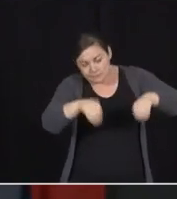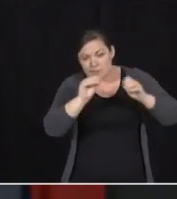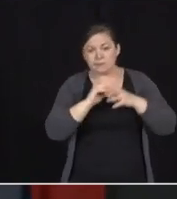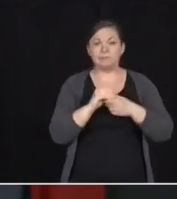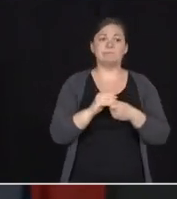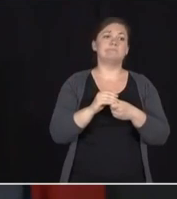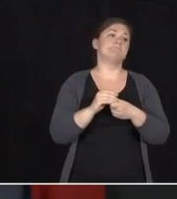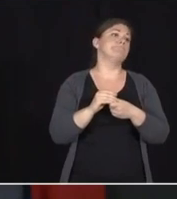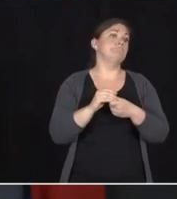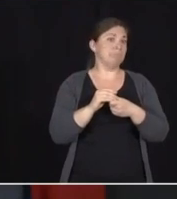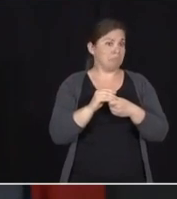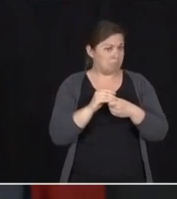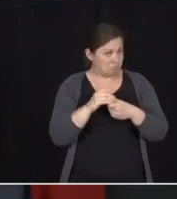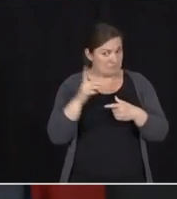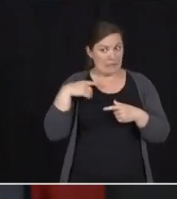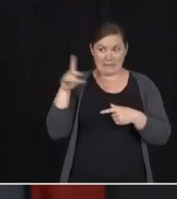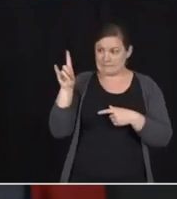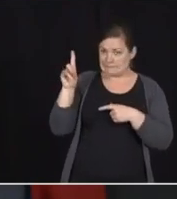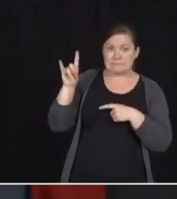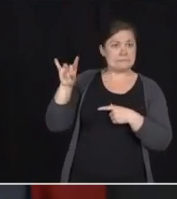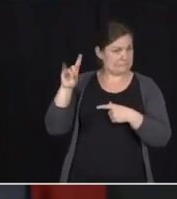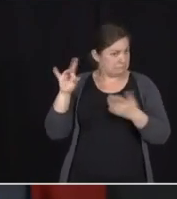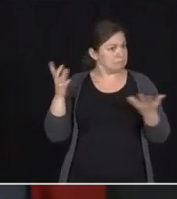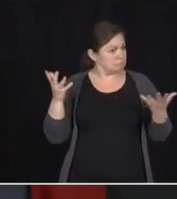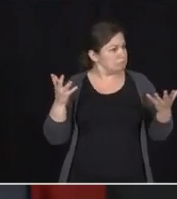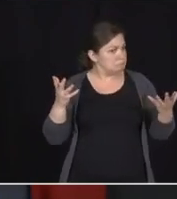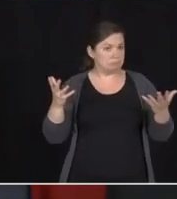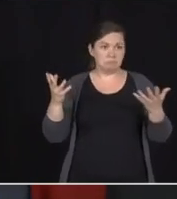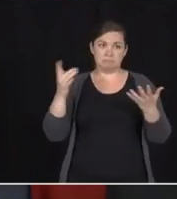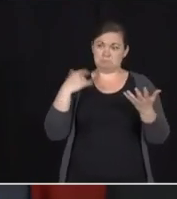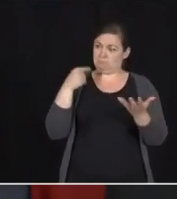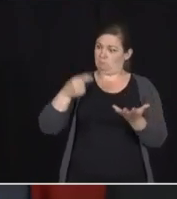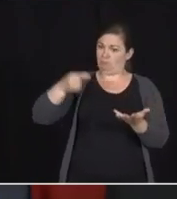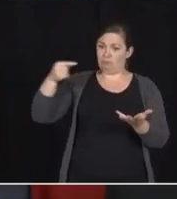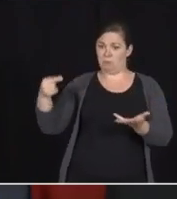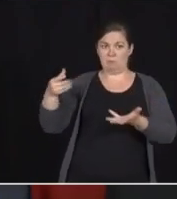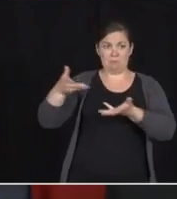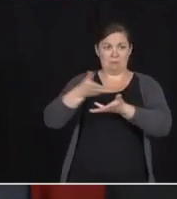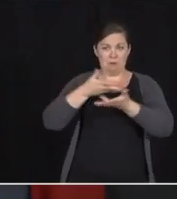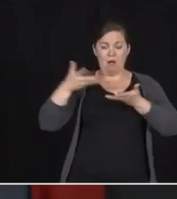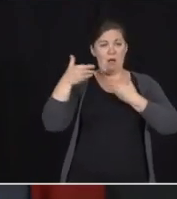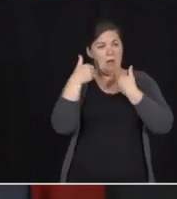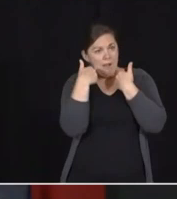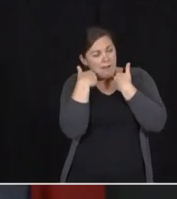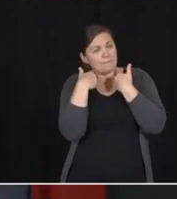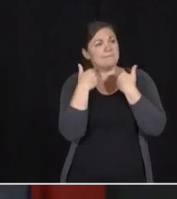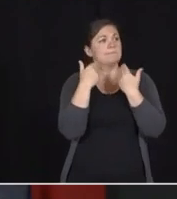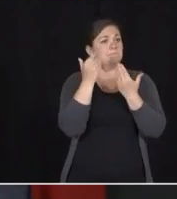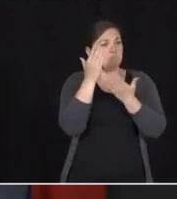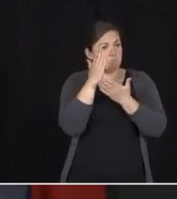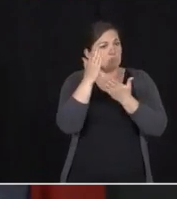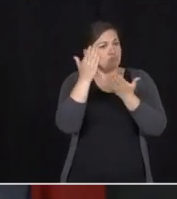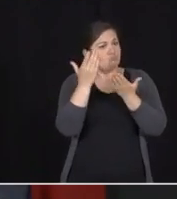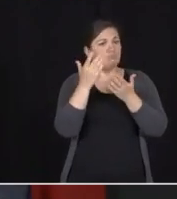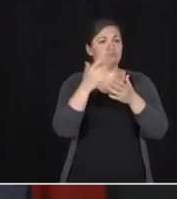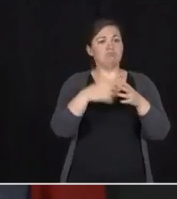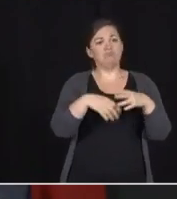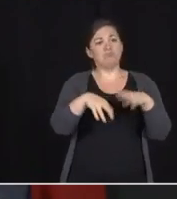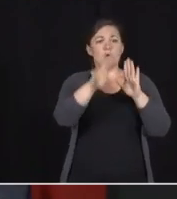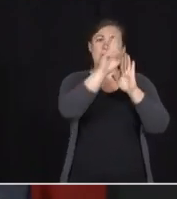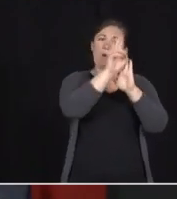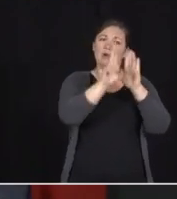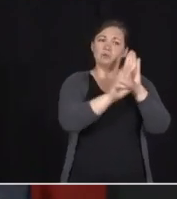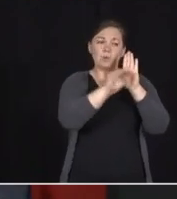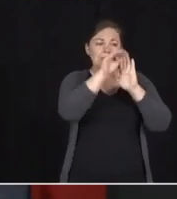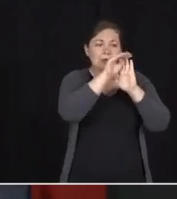exactly what we did. I think there's a huge role for us to use regulations to modernize not only the way that government works, but